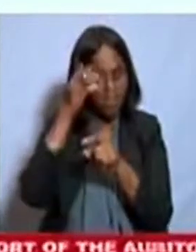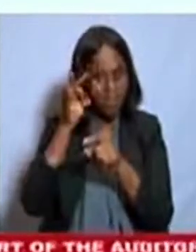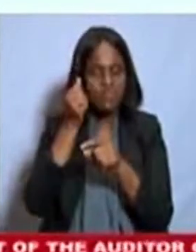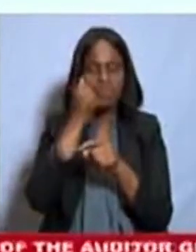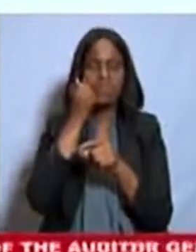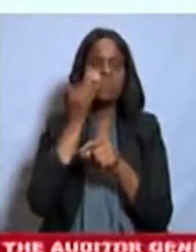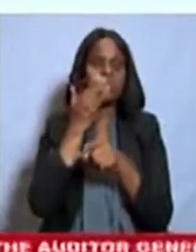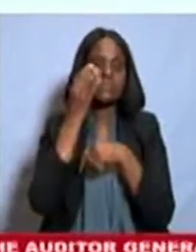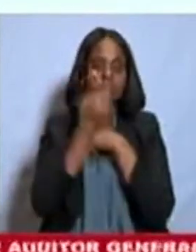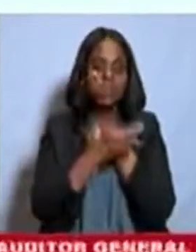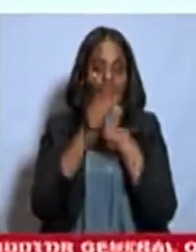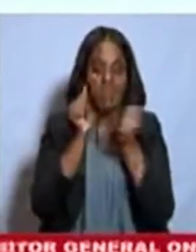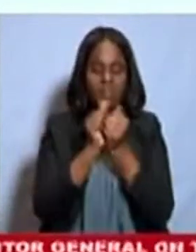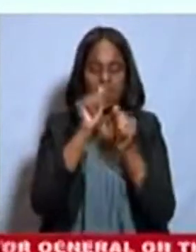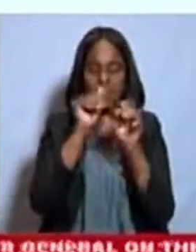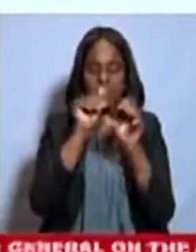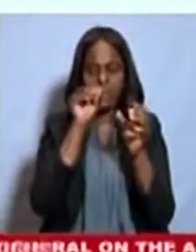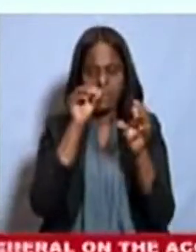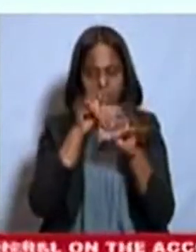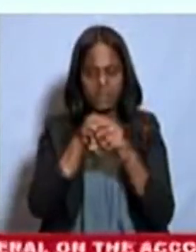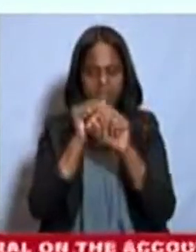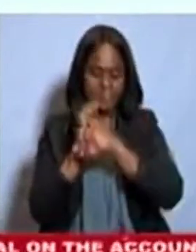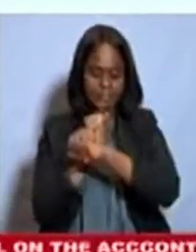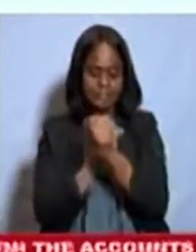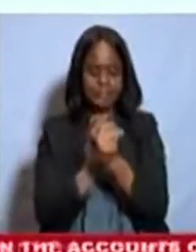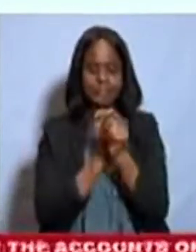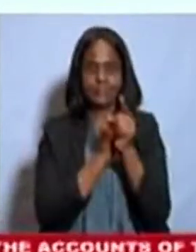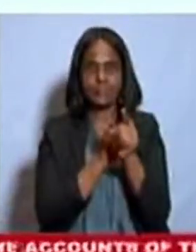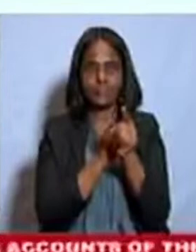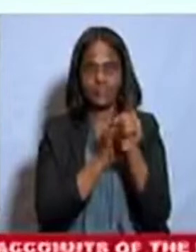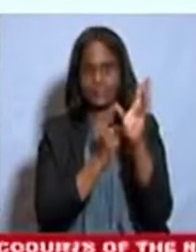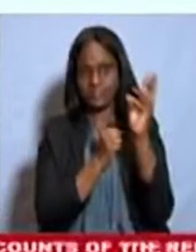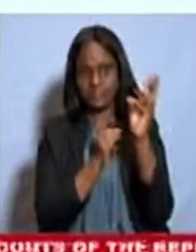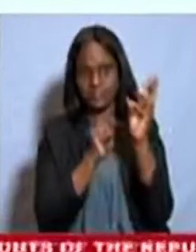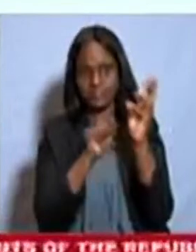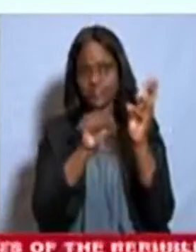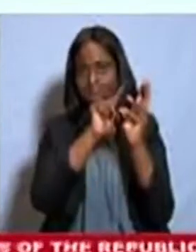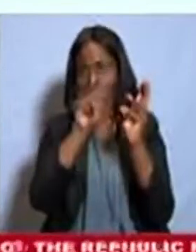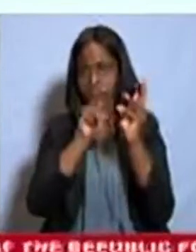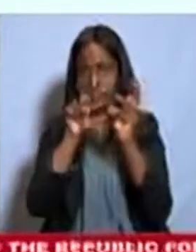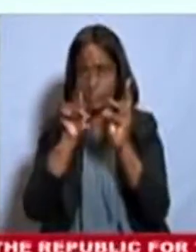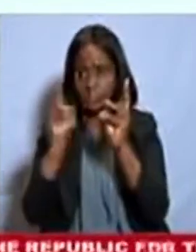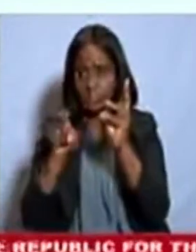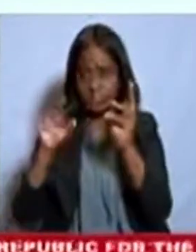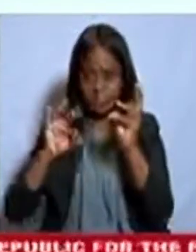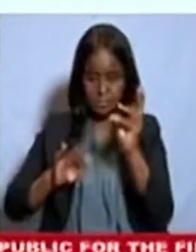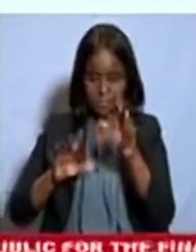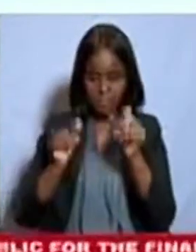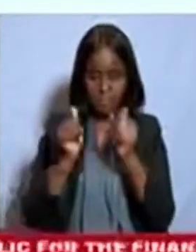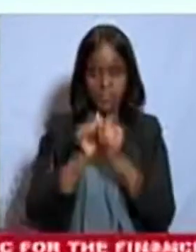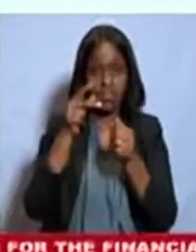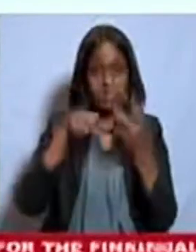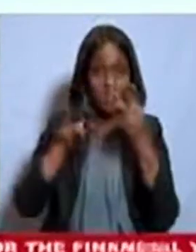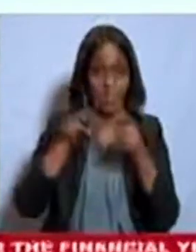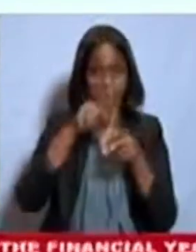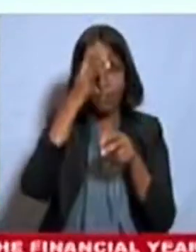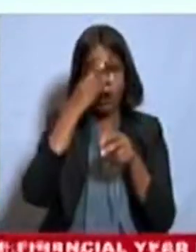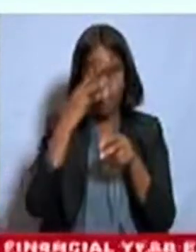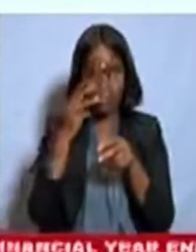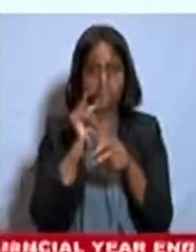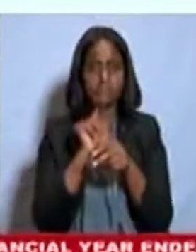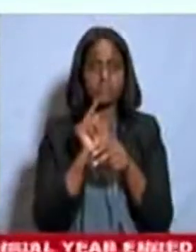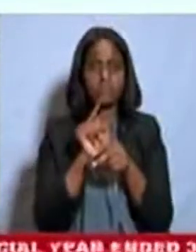Home Affairs and Internal Security. 6. Questionable beneficiaries with duplicate